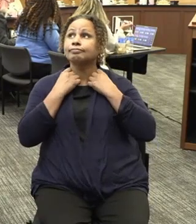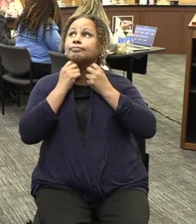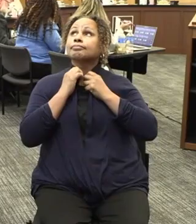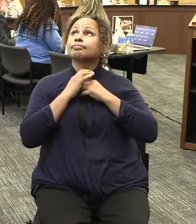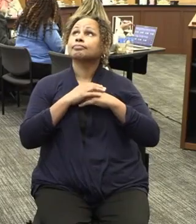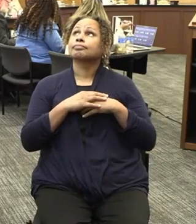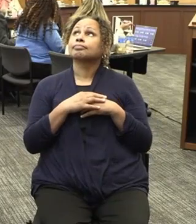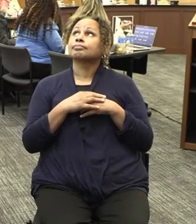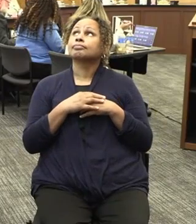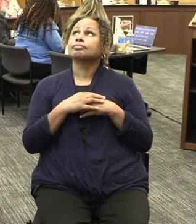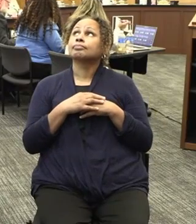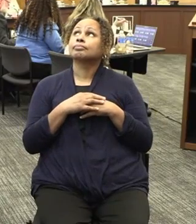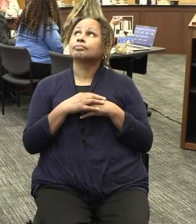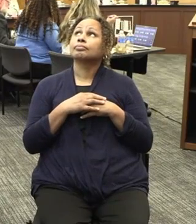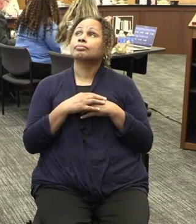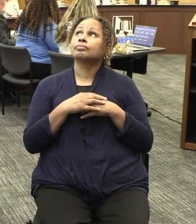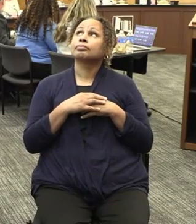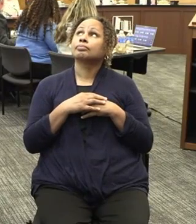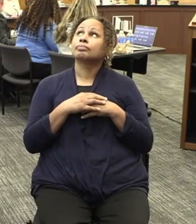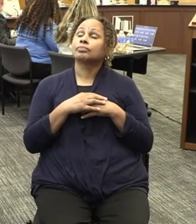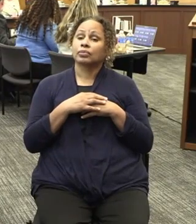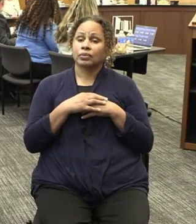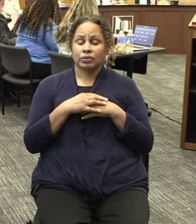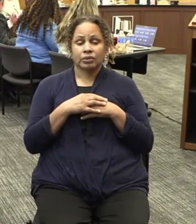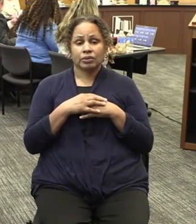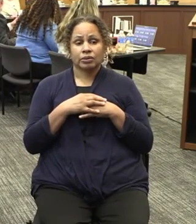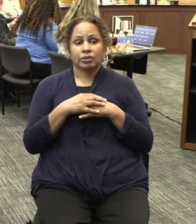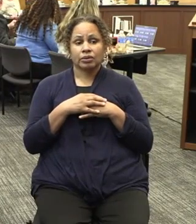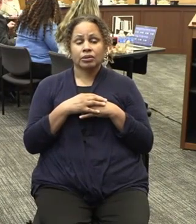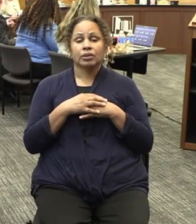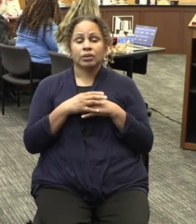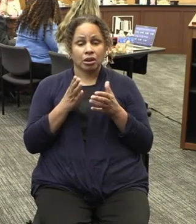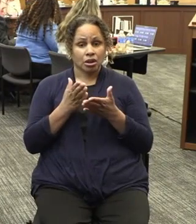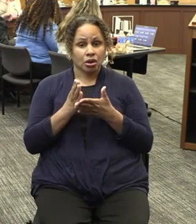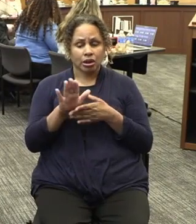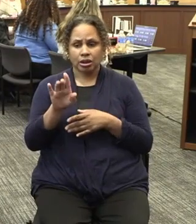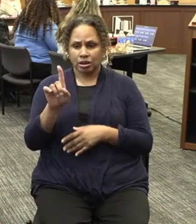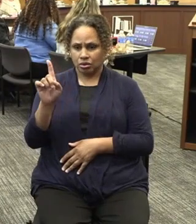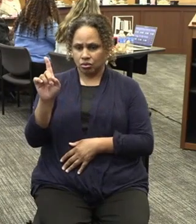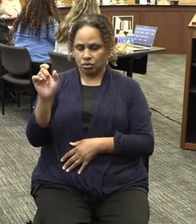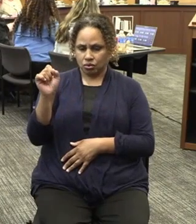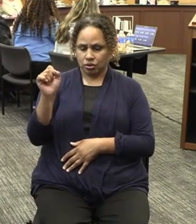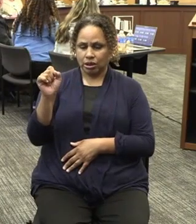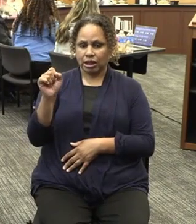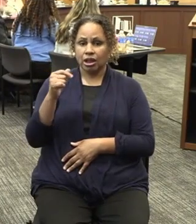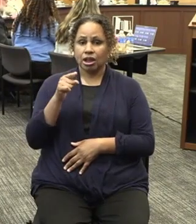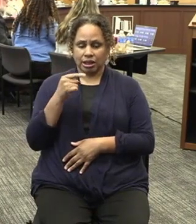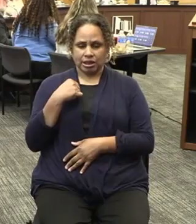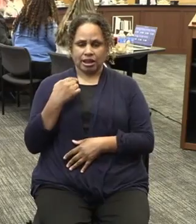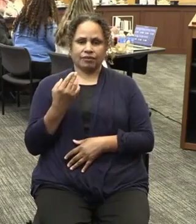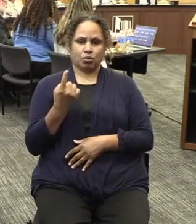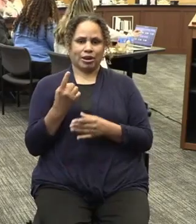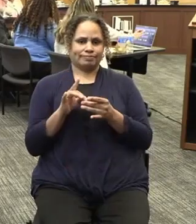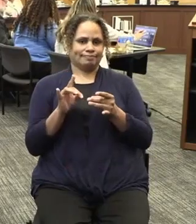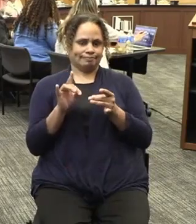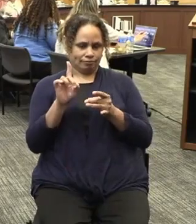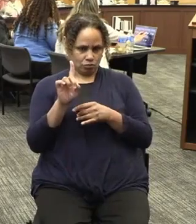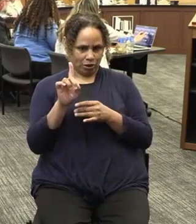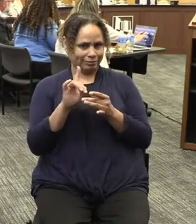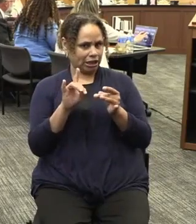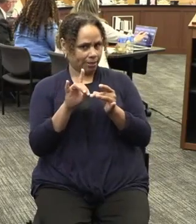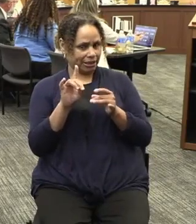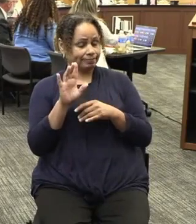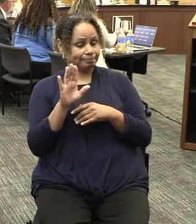Oh, that's, the agenda's fine. It'd be the next. Right. Well, the Polling would be the next No, I do have one thing to say. I do have one thing to